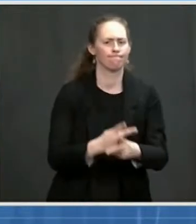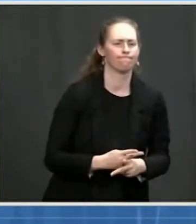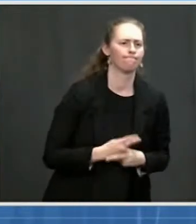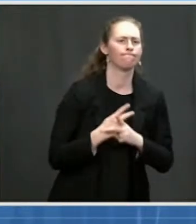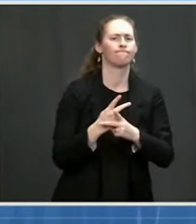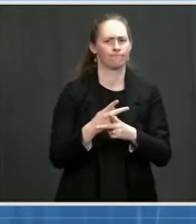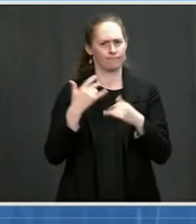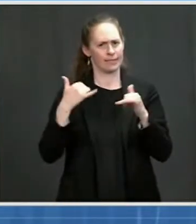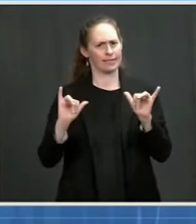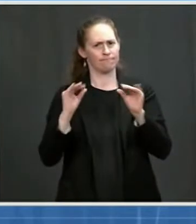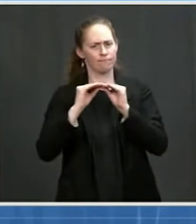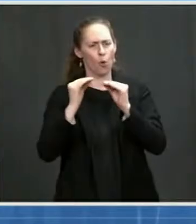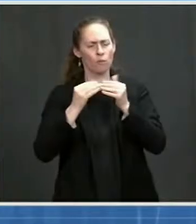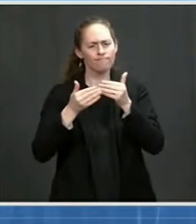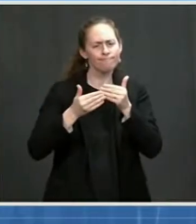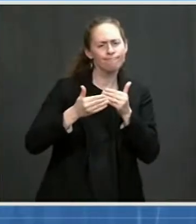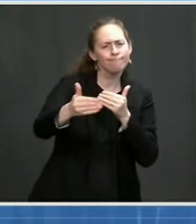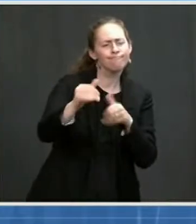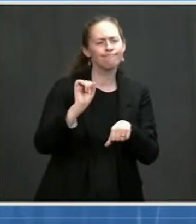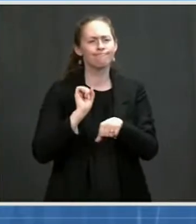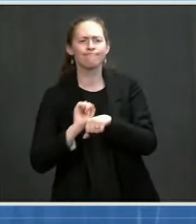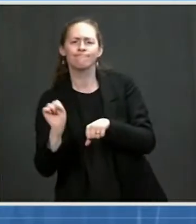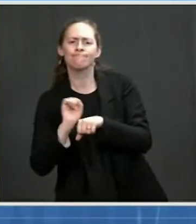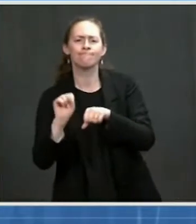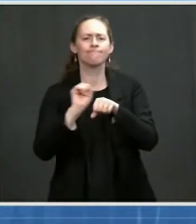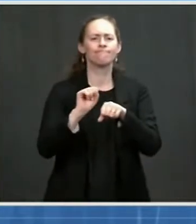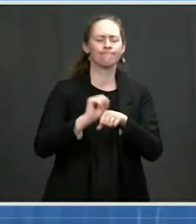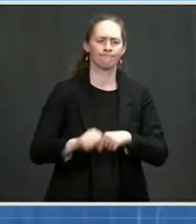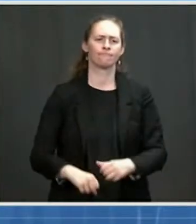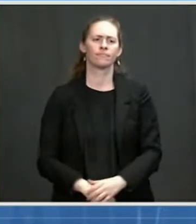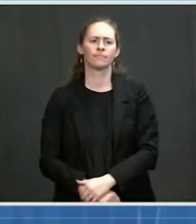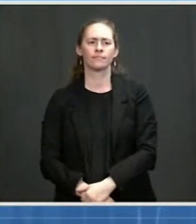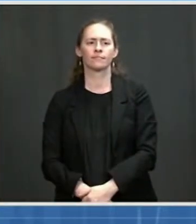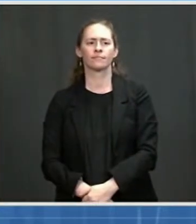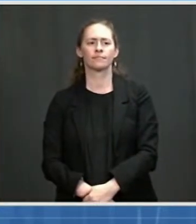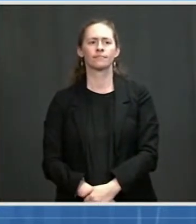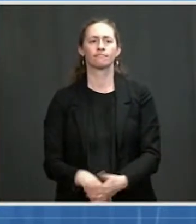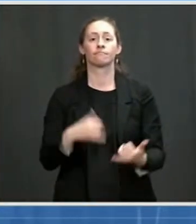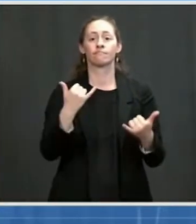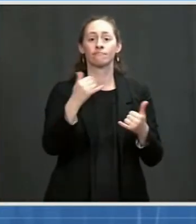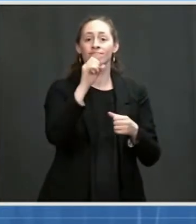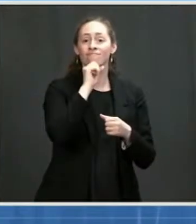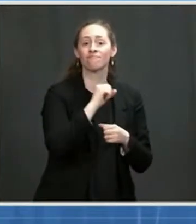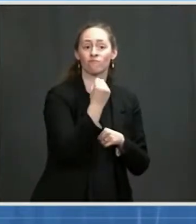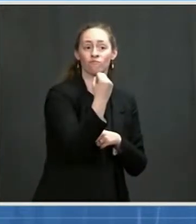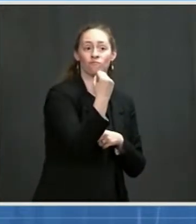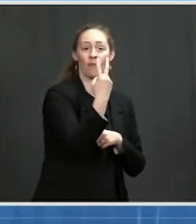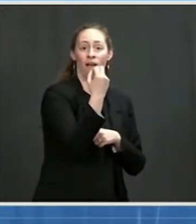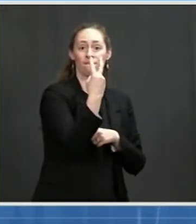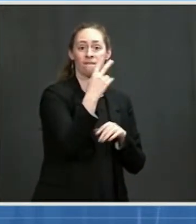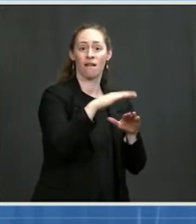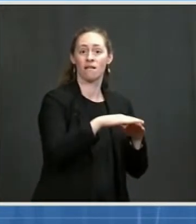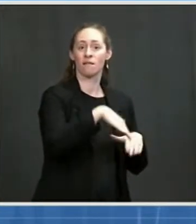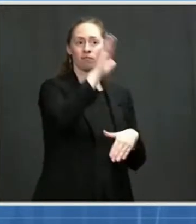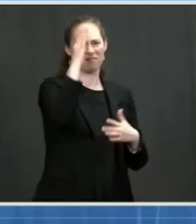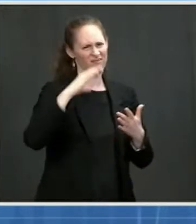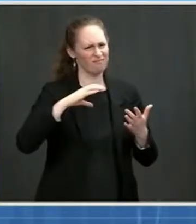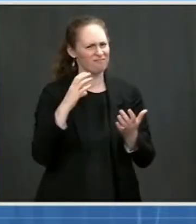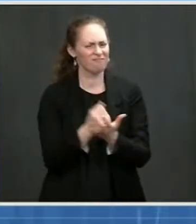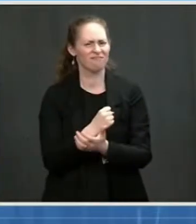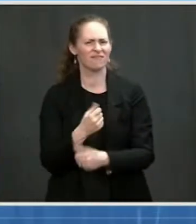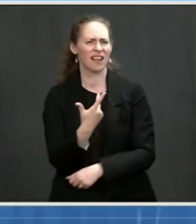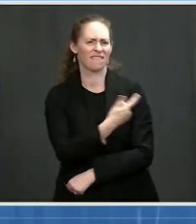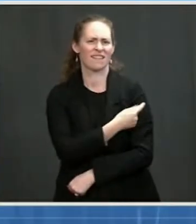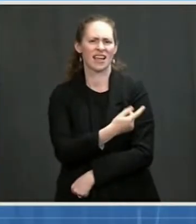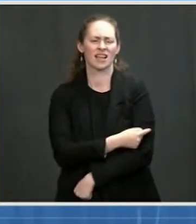4th. And unless you're vaccinated, you are at risk. When the virus looks for a place to spread, and it